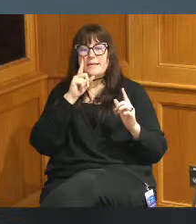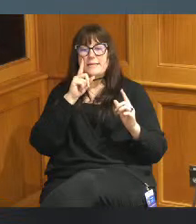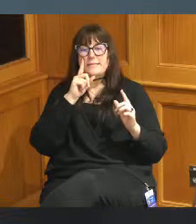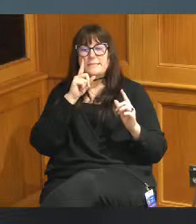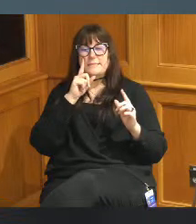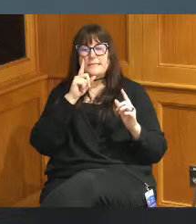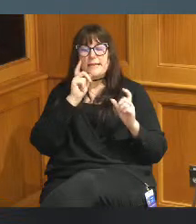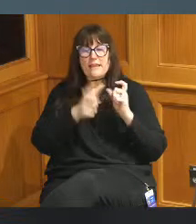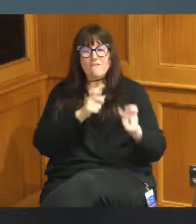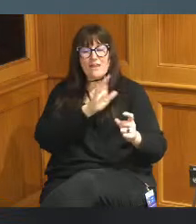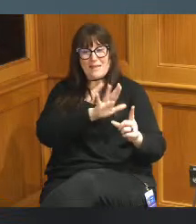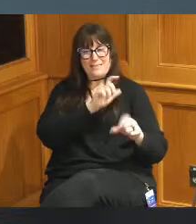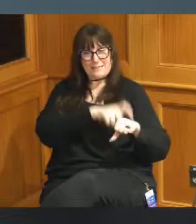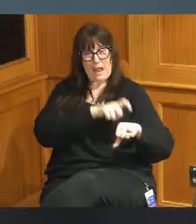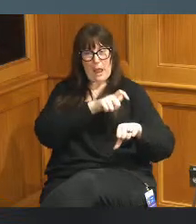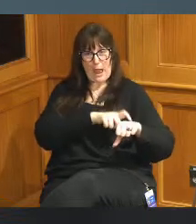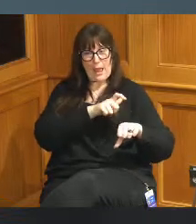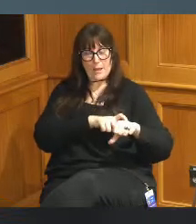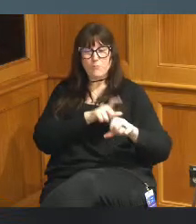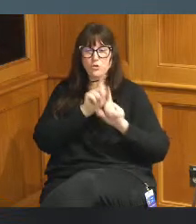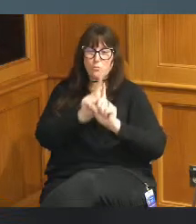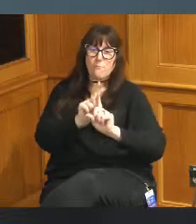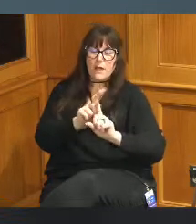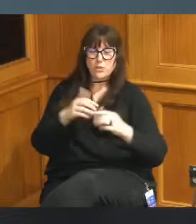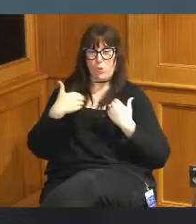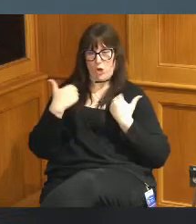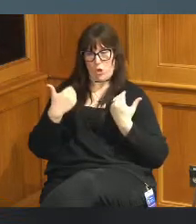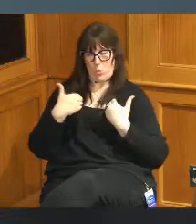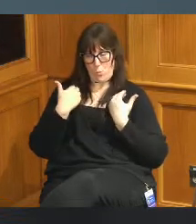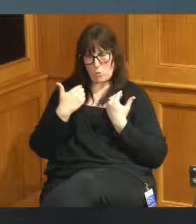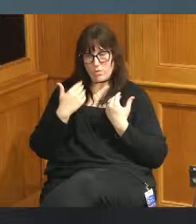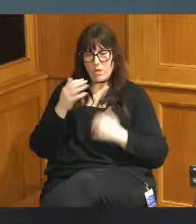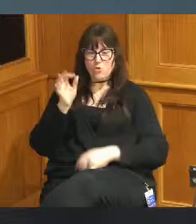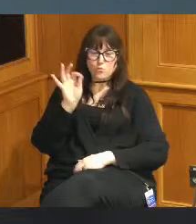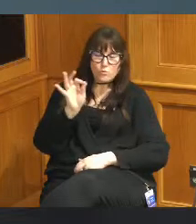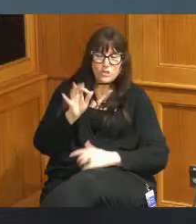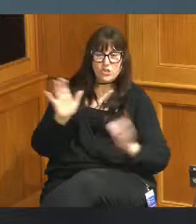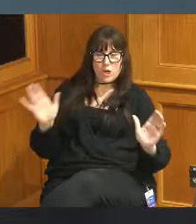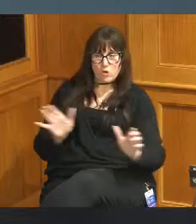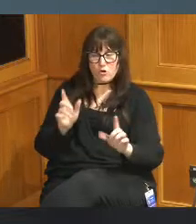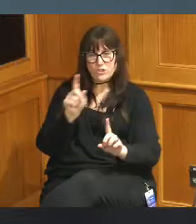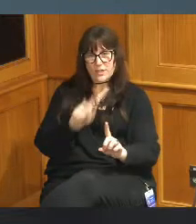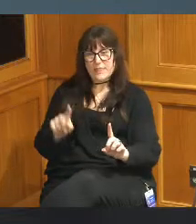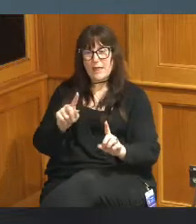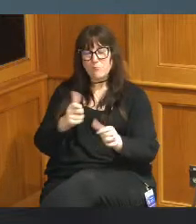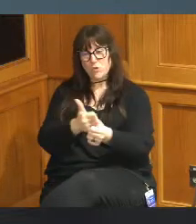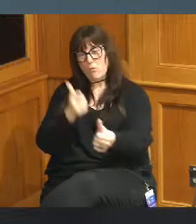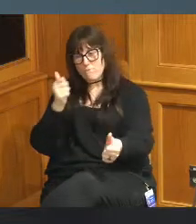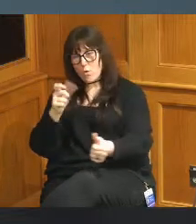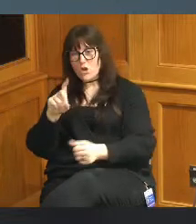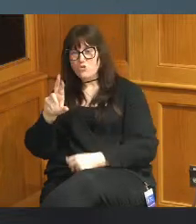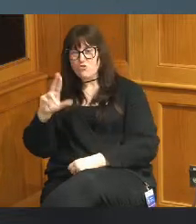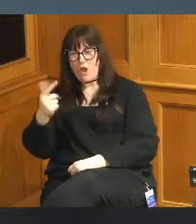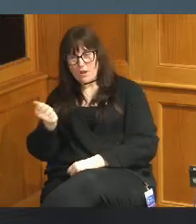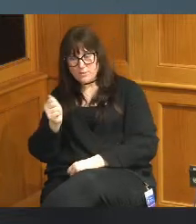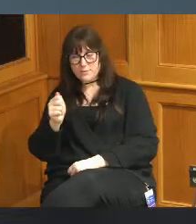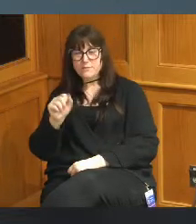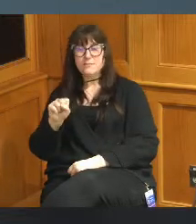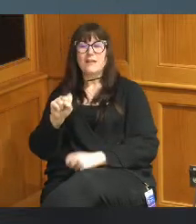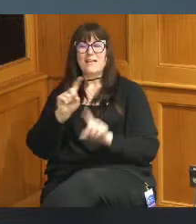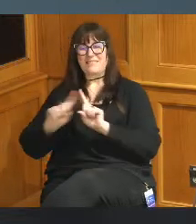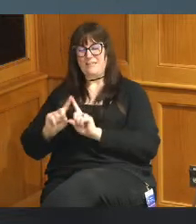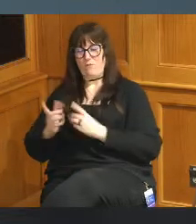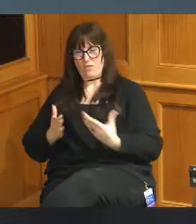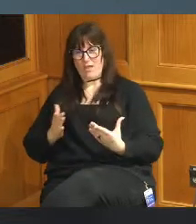and mentor youth in the community, encouraging them to stay away from drugs and other issues that